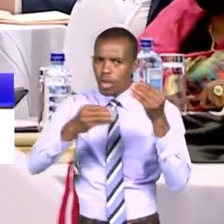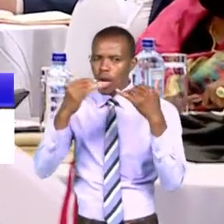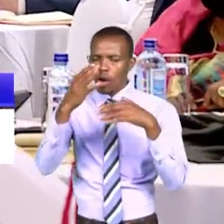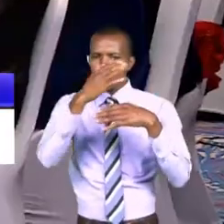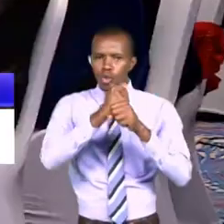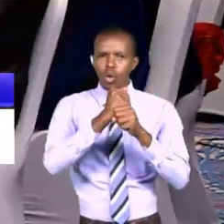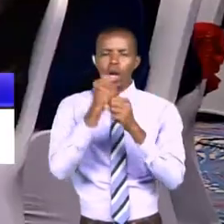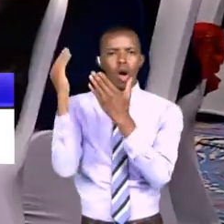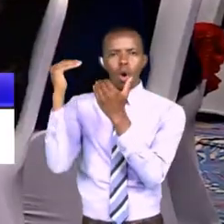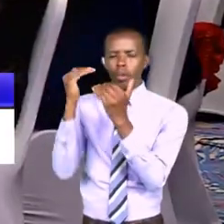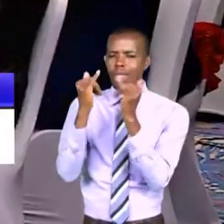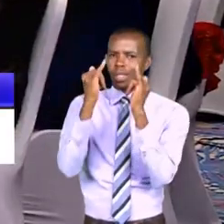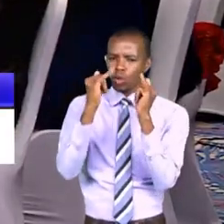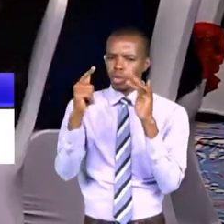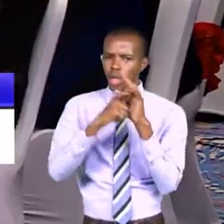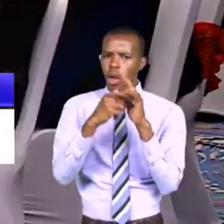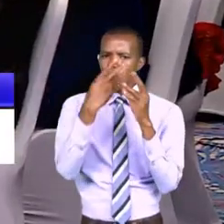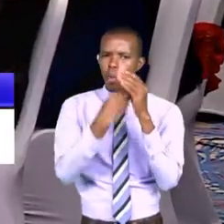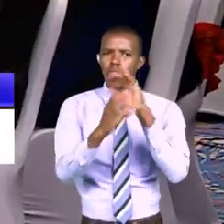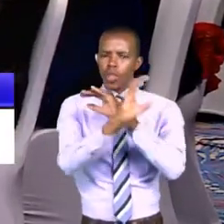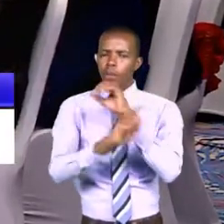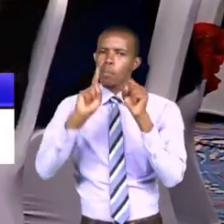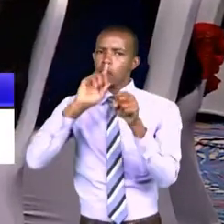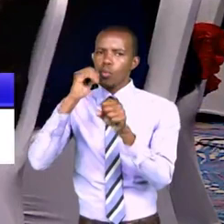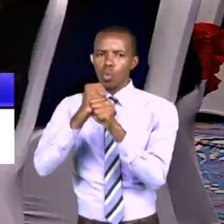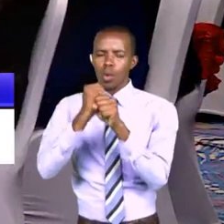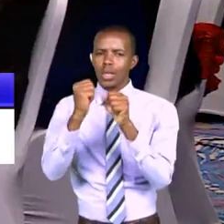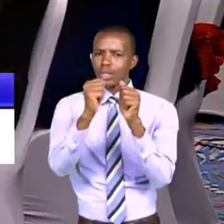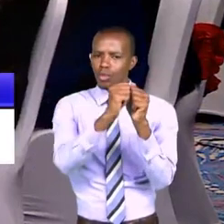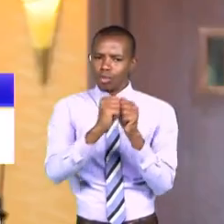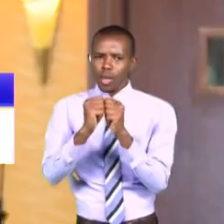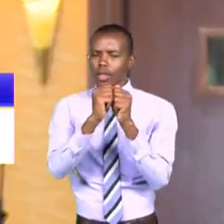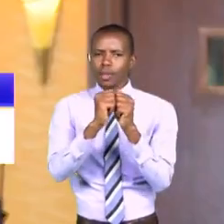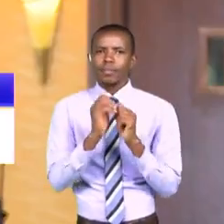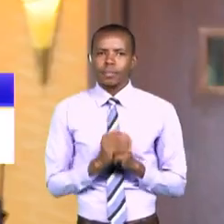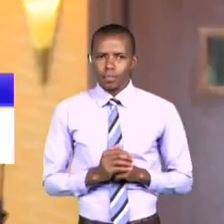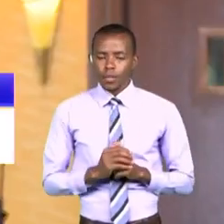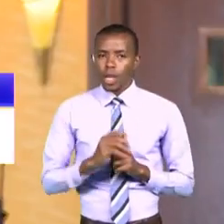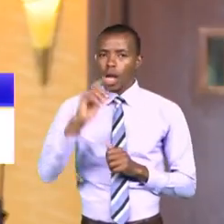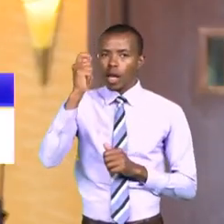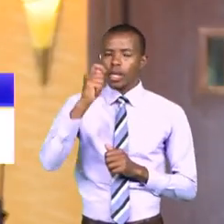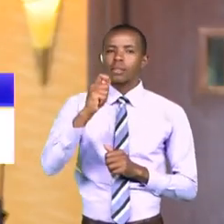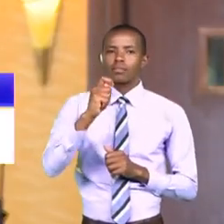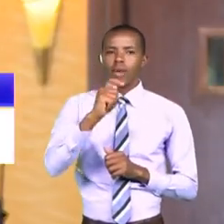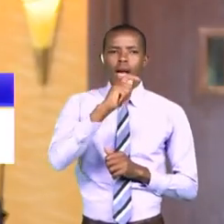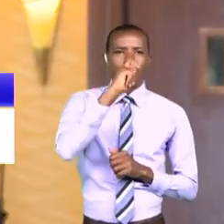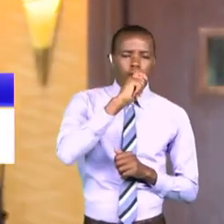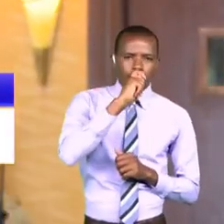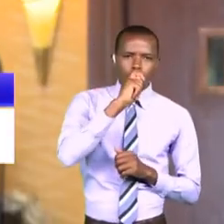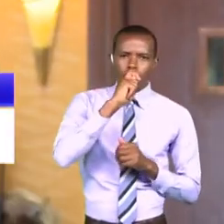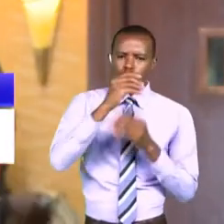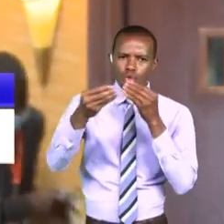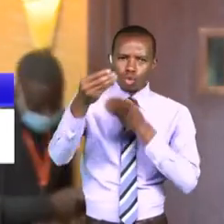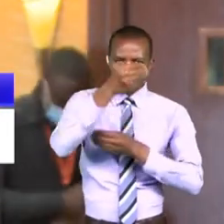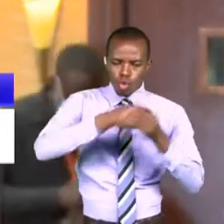will look into a new start, with both countries promising to work in unison. Now, the Kenya-Tanzania bilateral trade